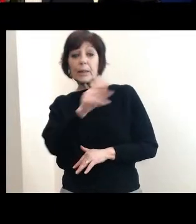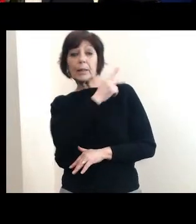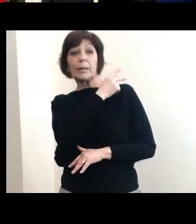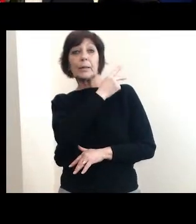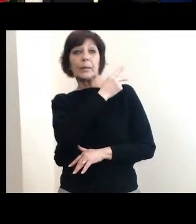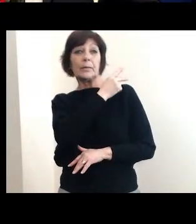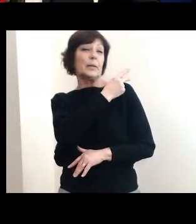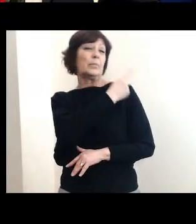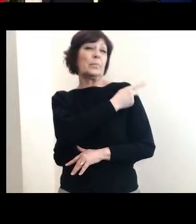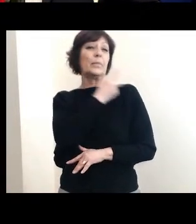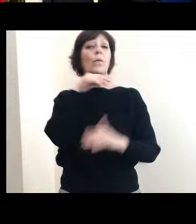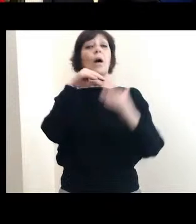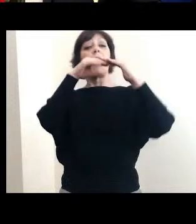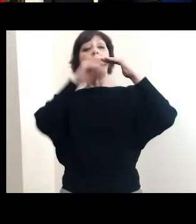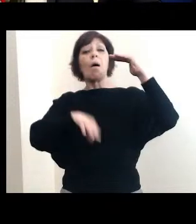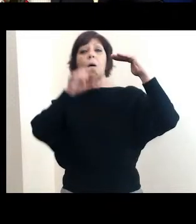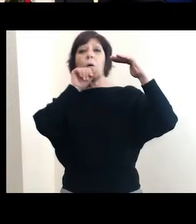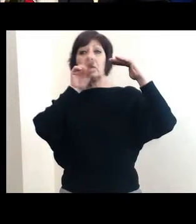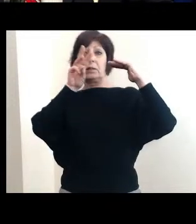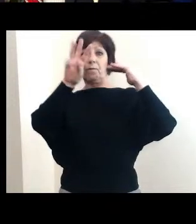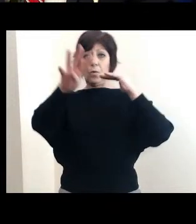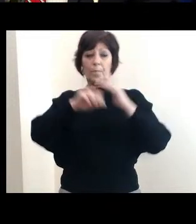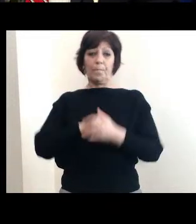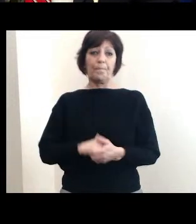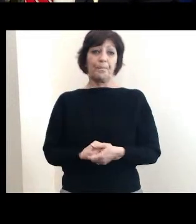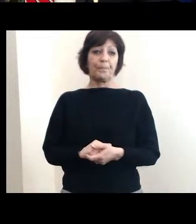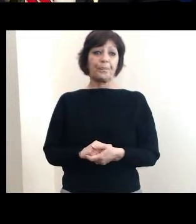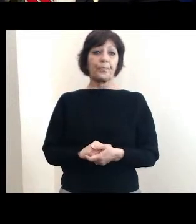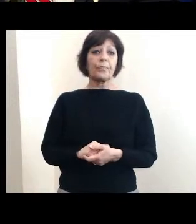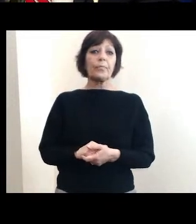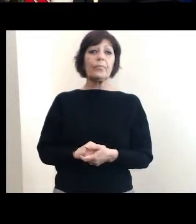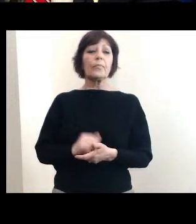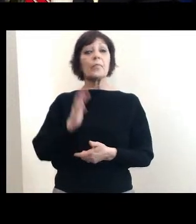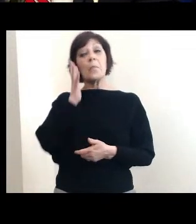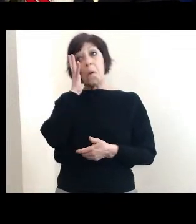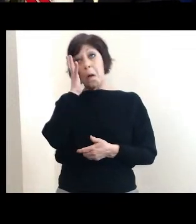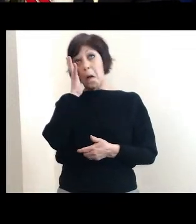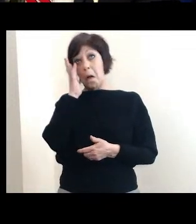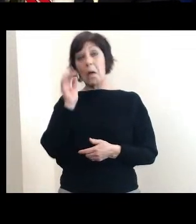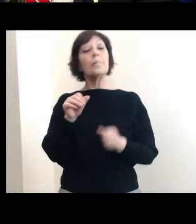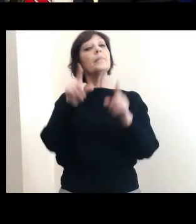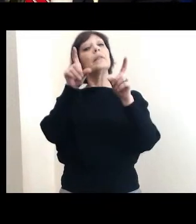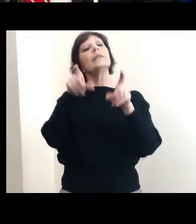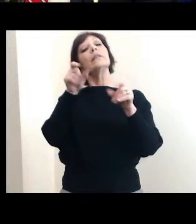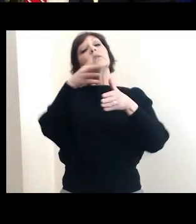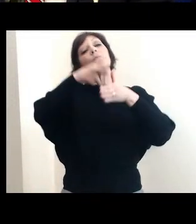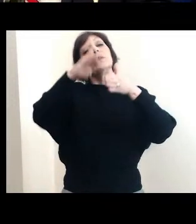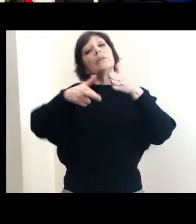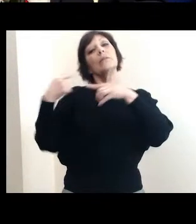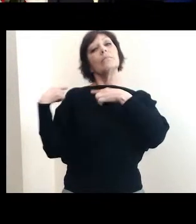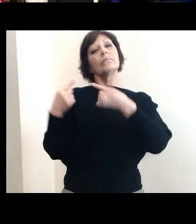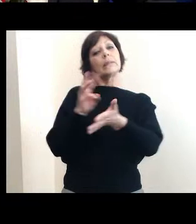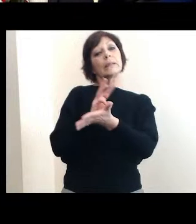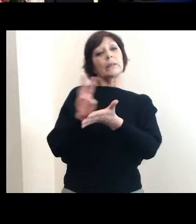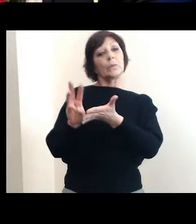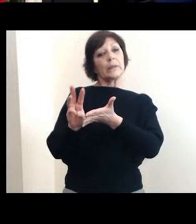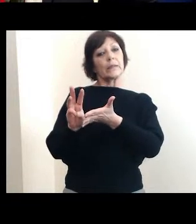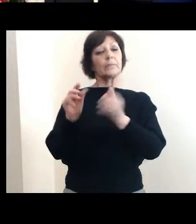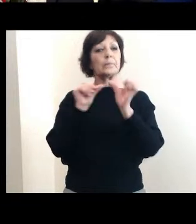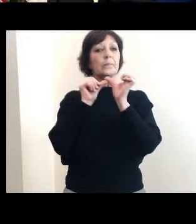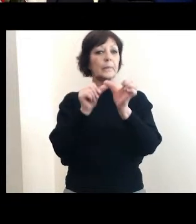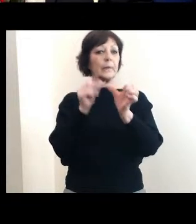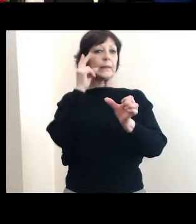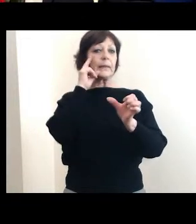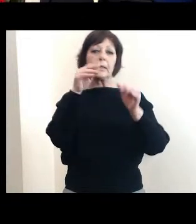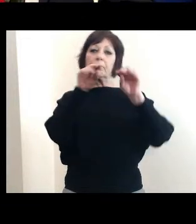age 64 and under. Looking at the testing results from the last 6 weeks, you will continue to see